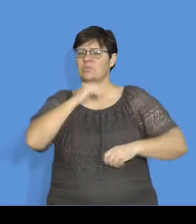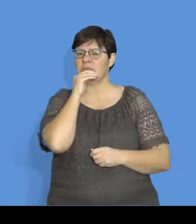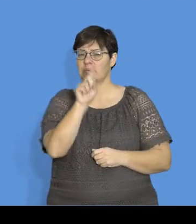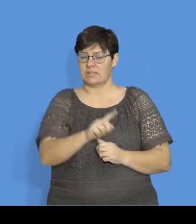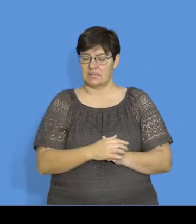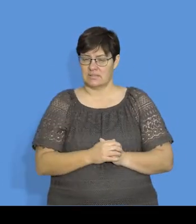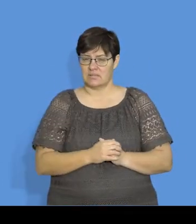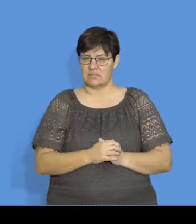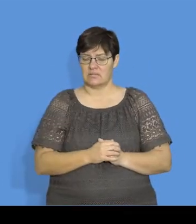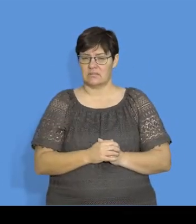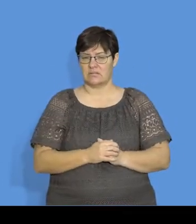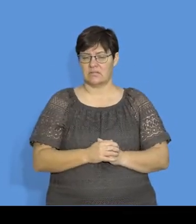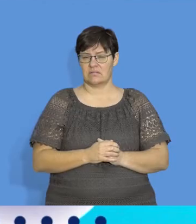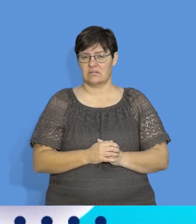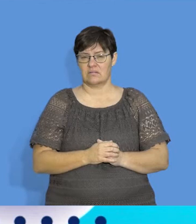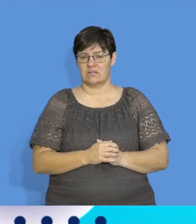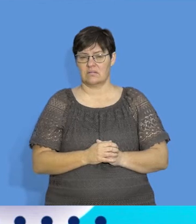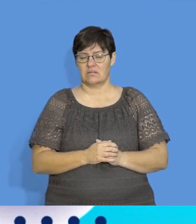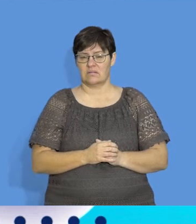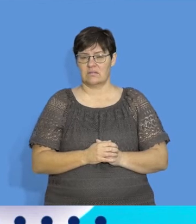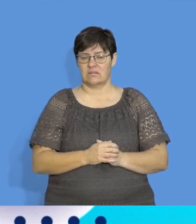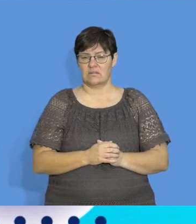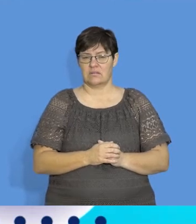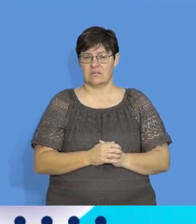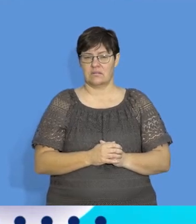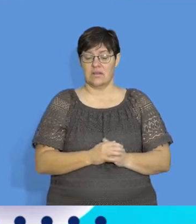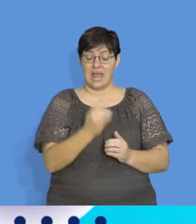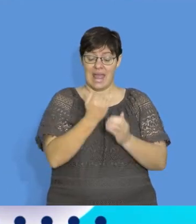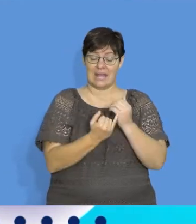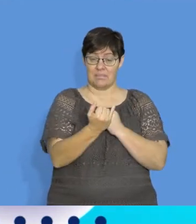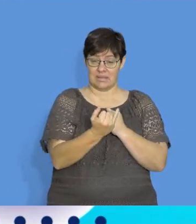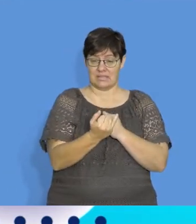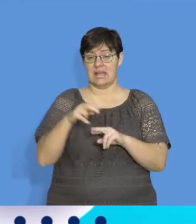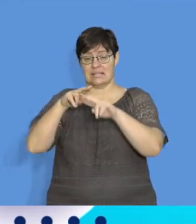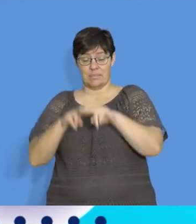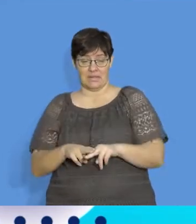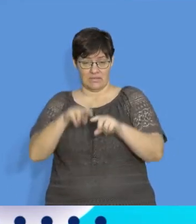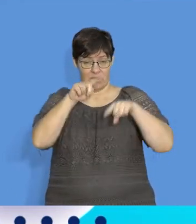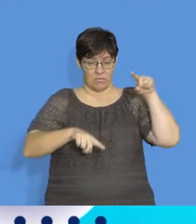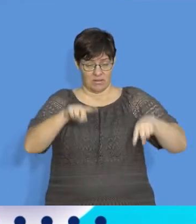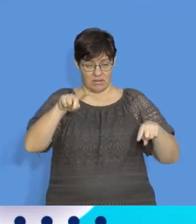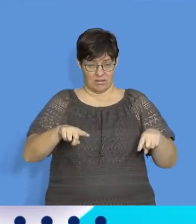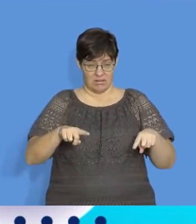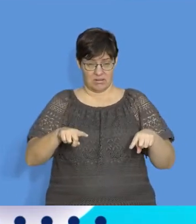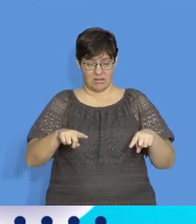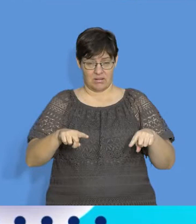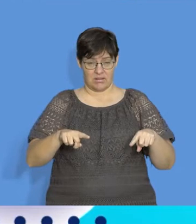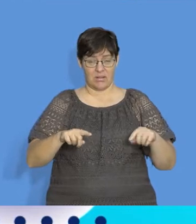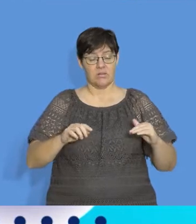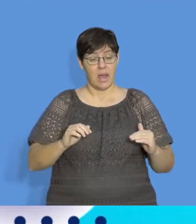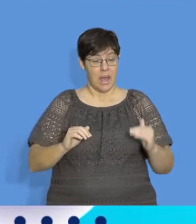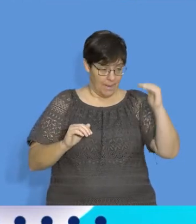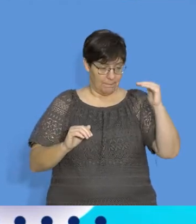mean? Implies the independent variable and dependent variable, they move